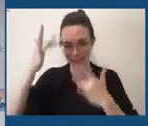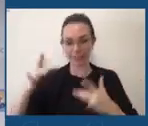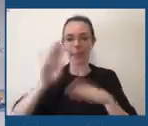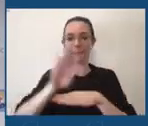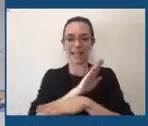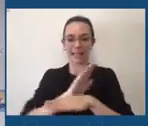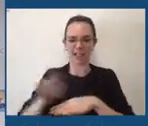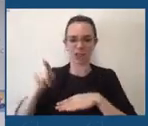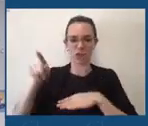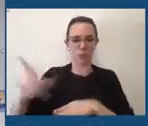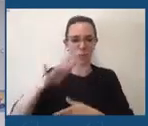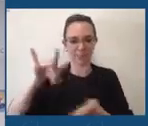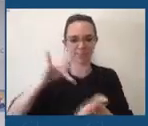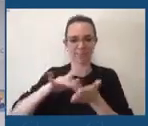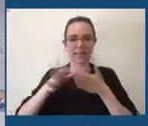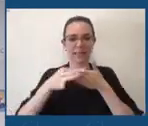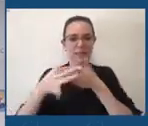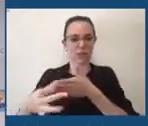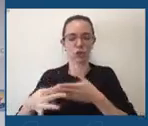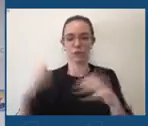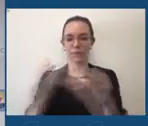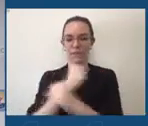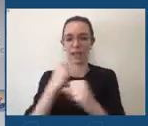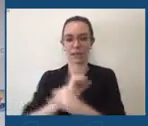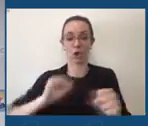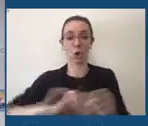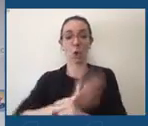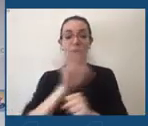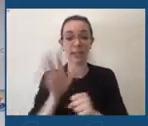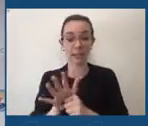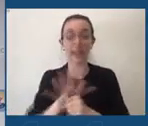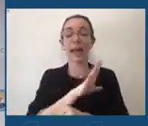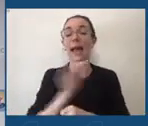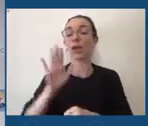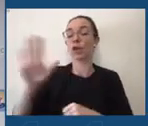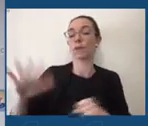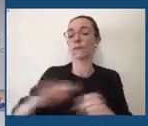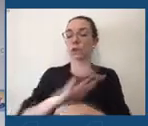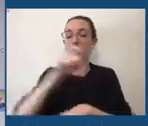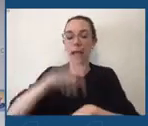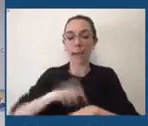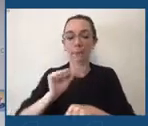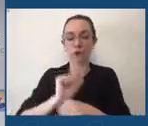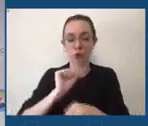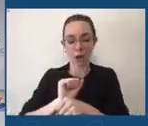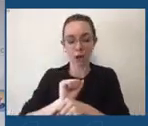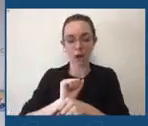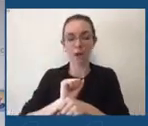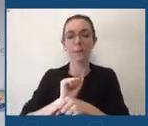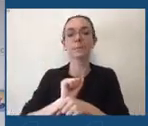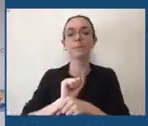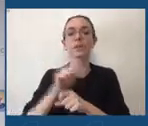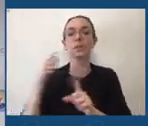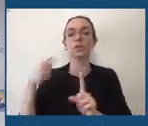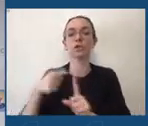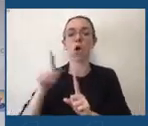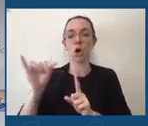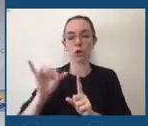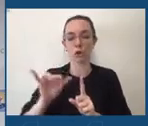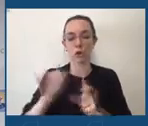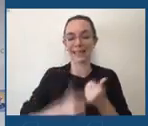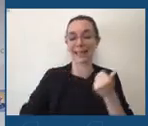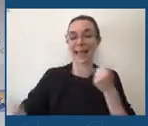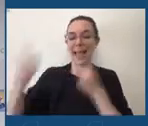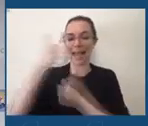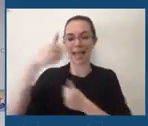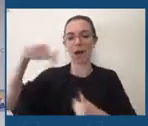fighting COVID. In addition to that, her full-time job being that, she's also the head of Quest